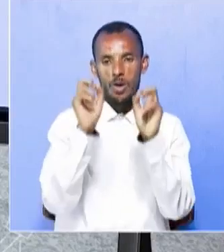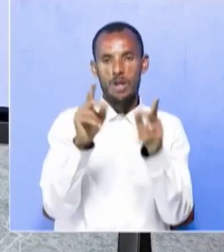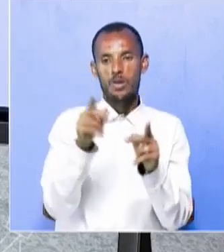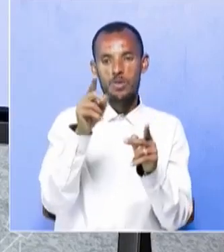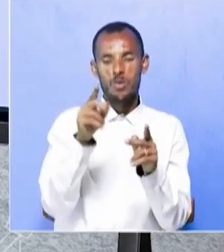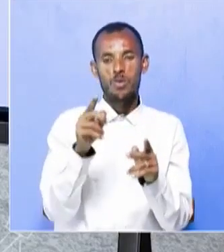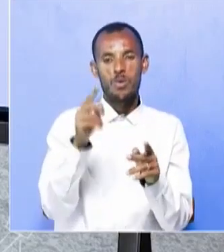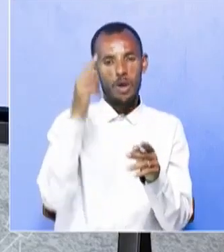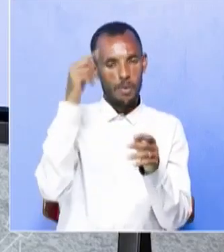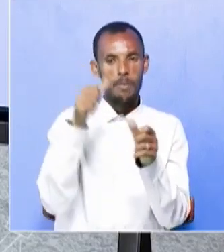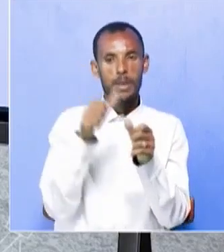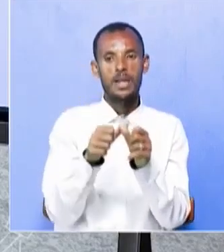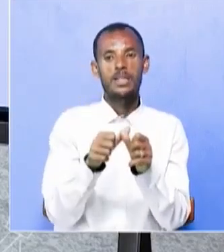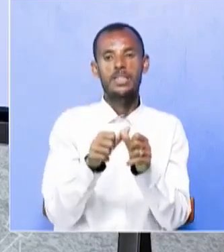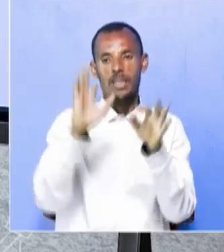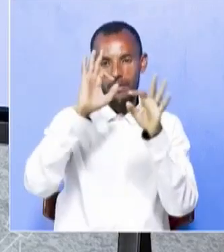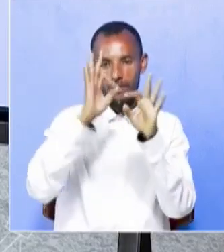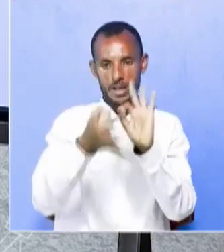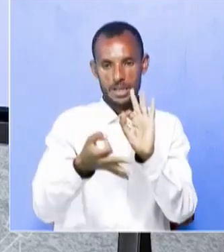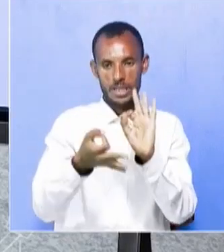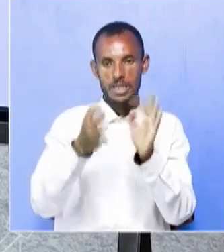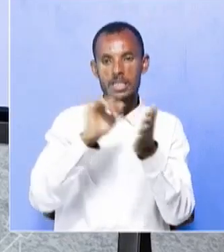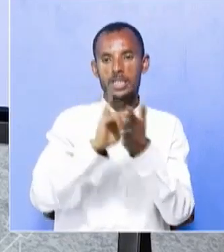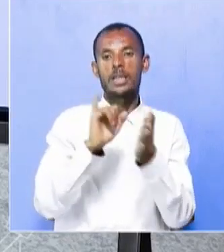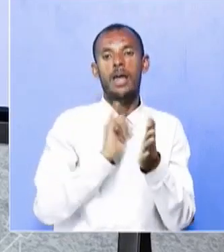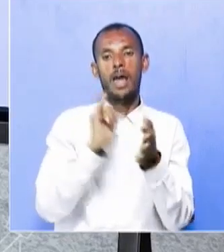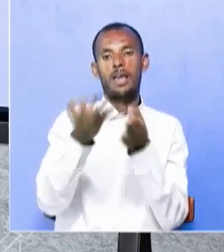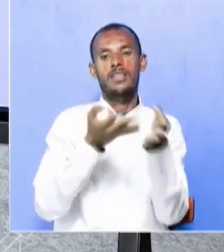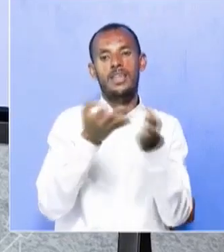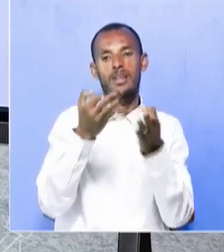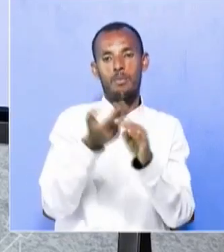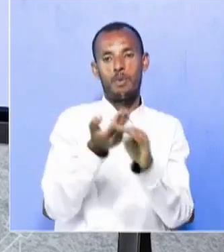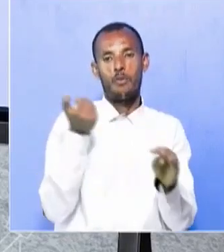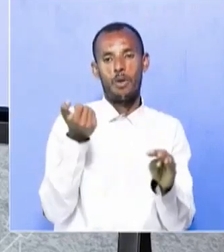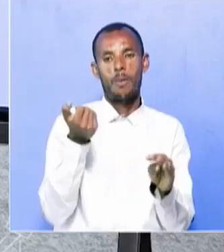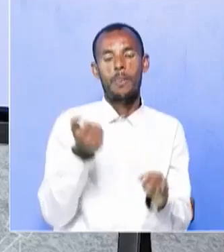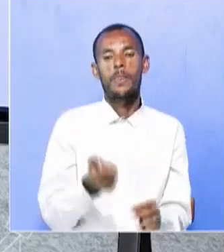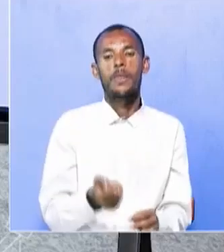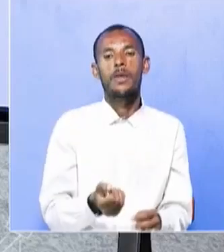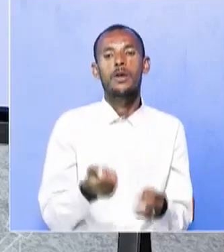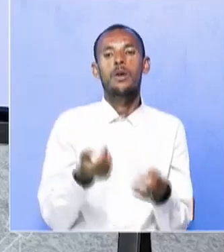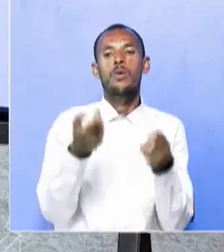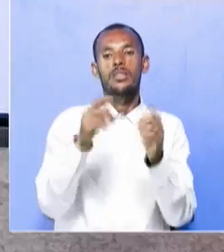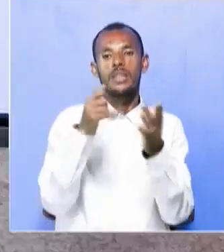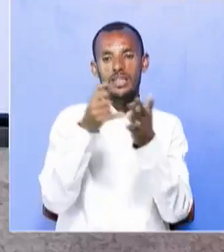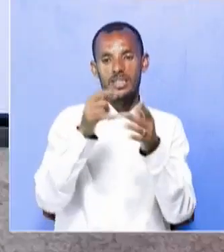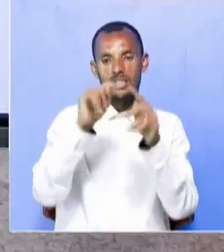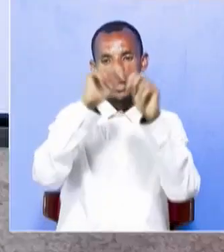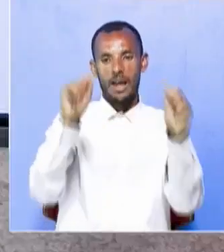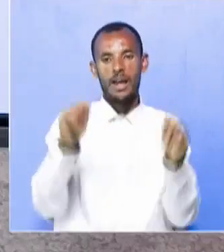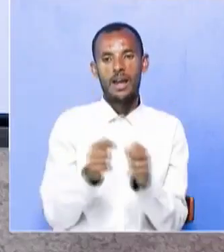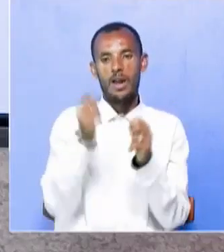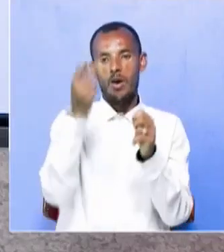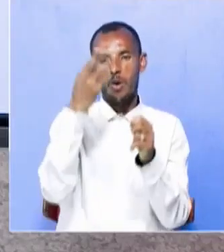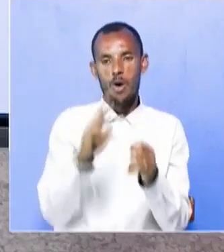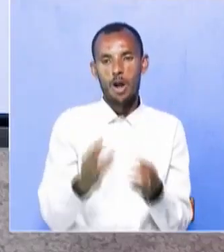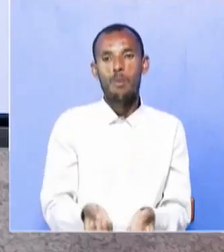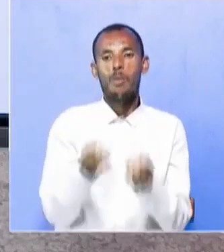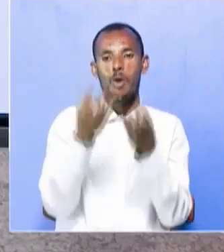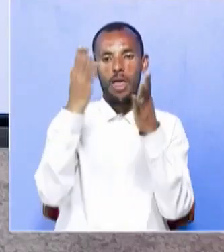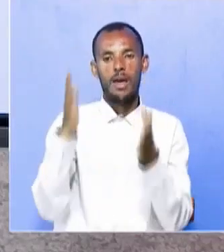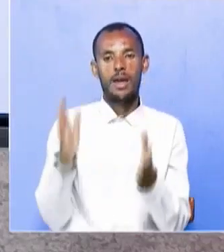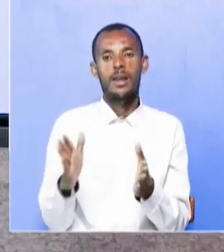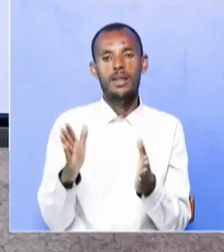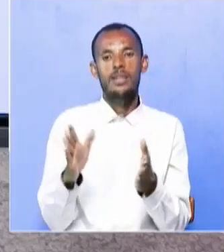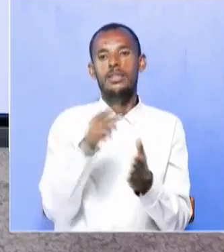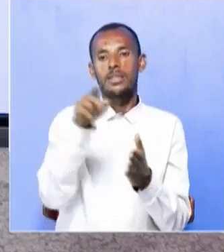to remember the definition that I stated before. Okay, whether it is triangle or a polygon,